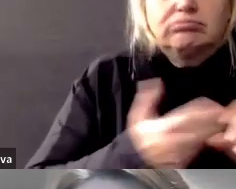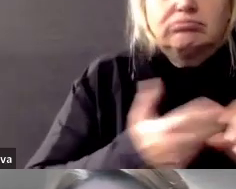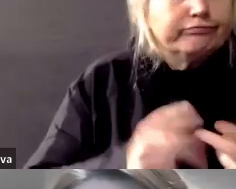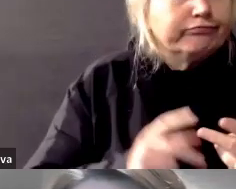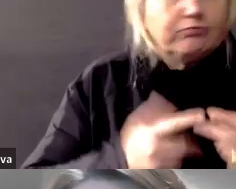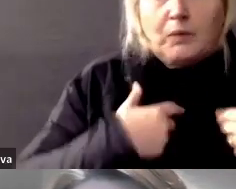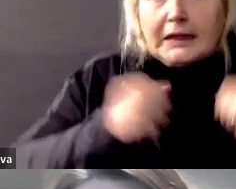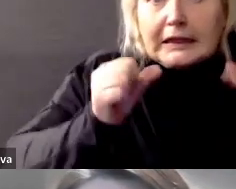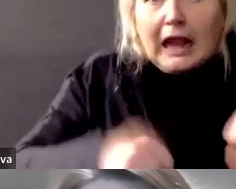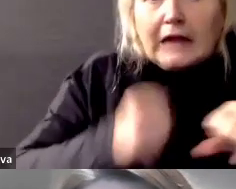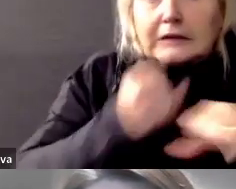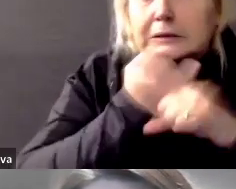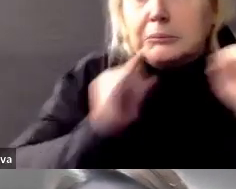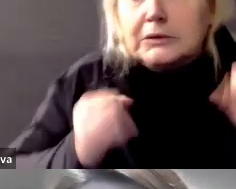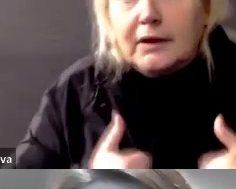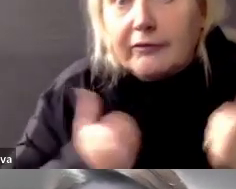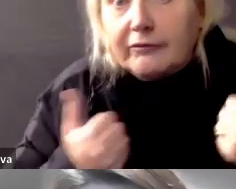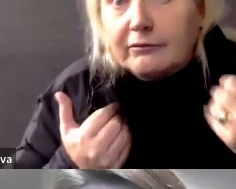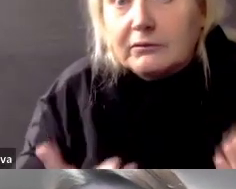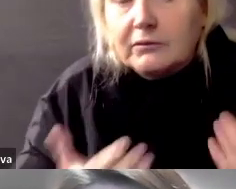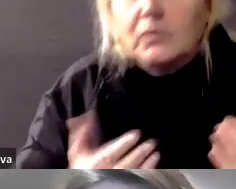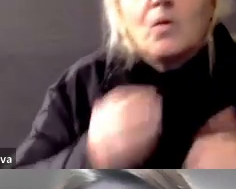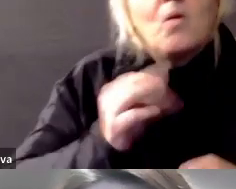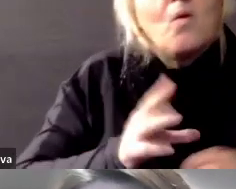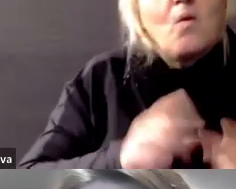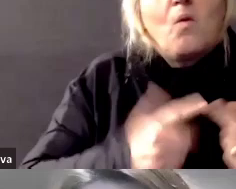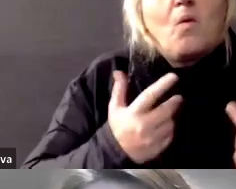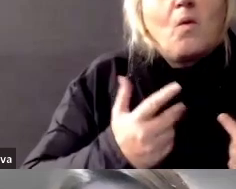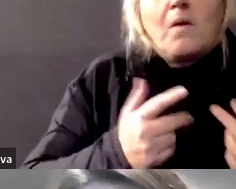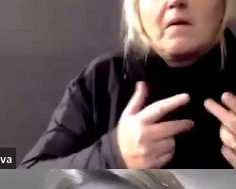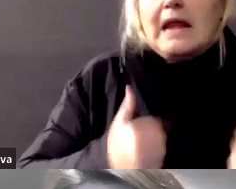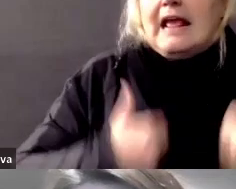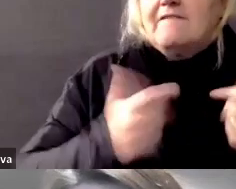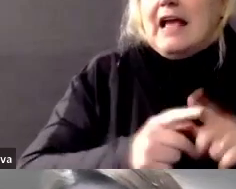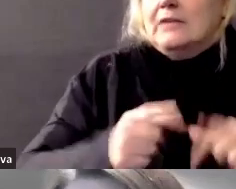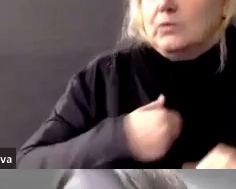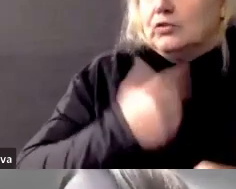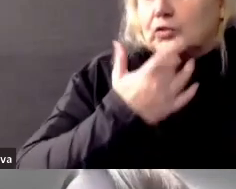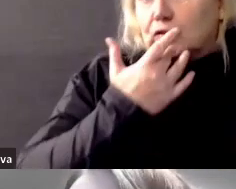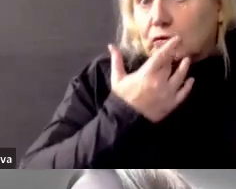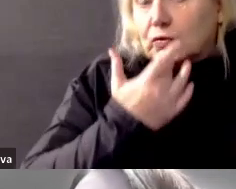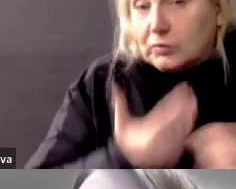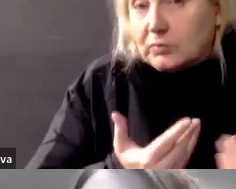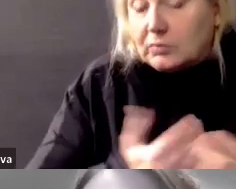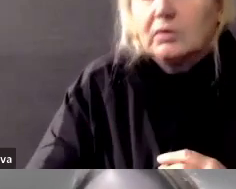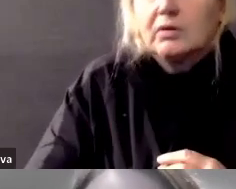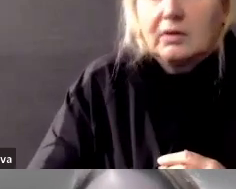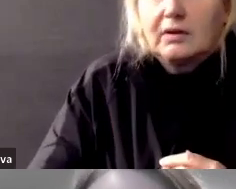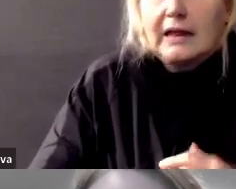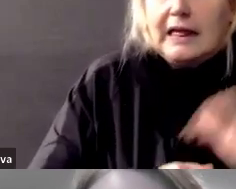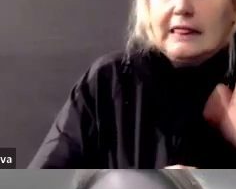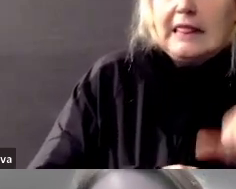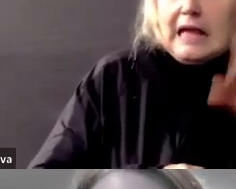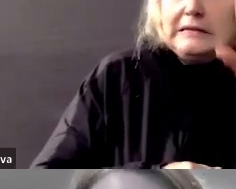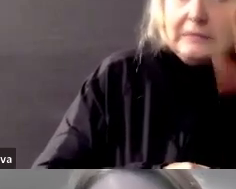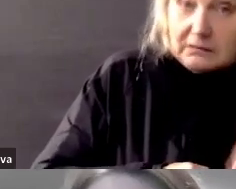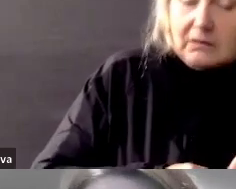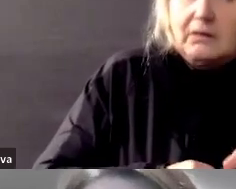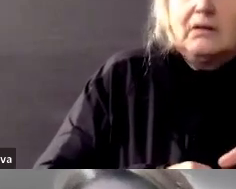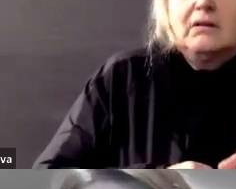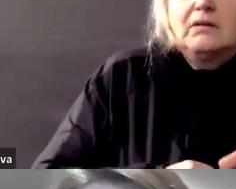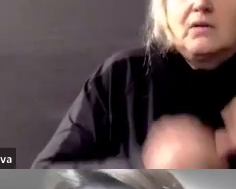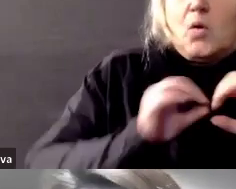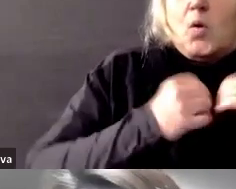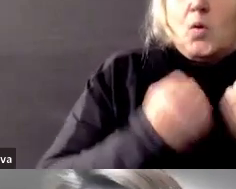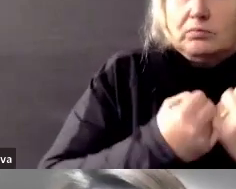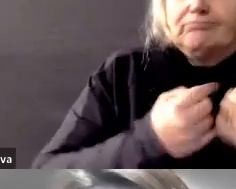independently, or live as we choose. So those organizations all are bound to